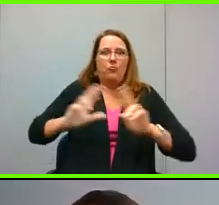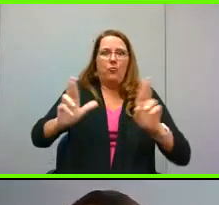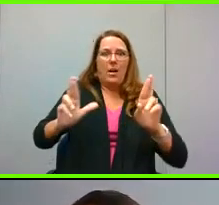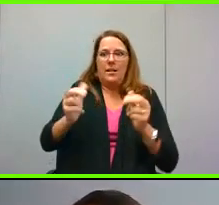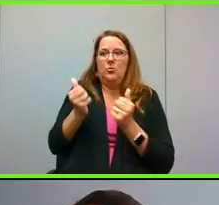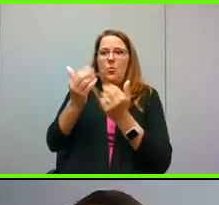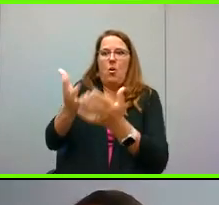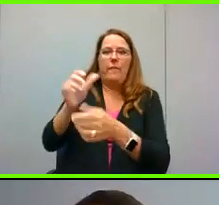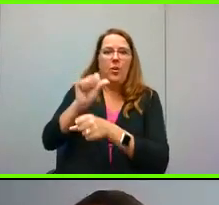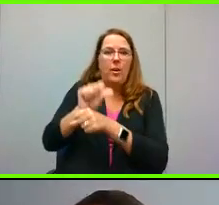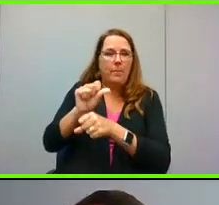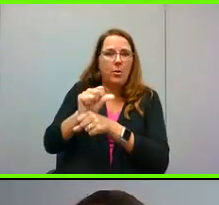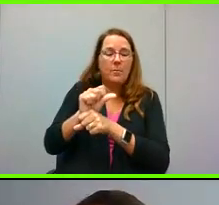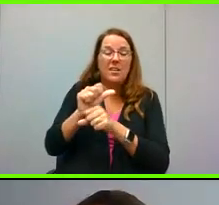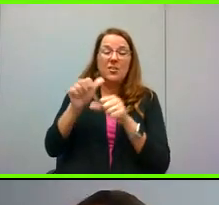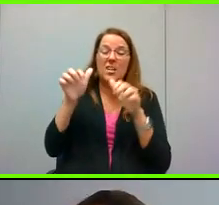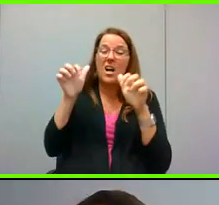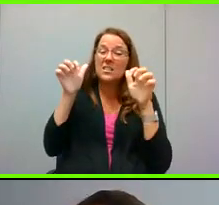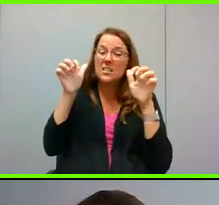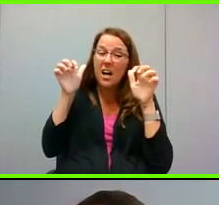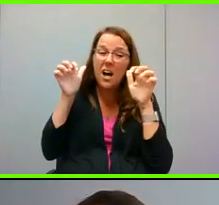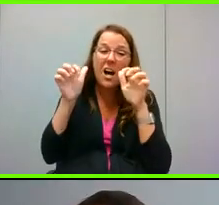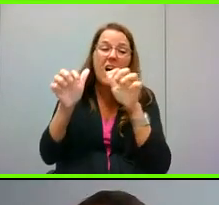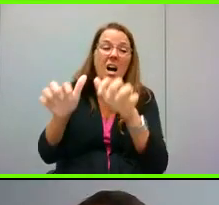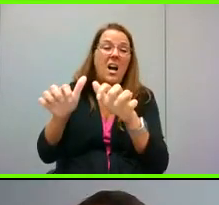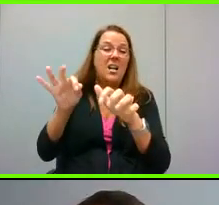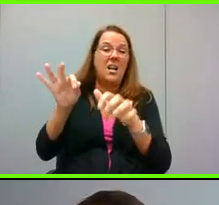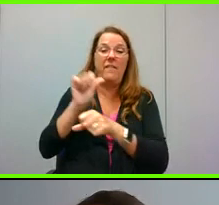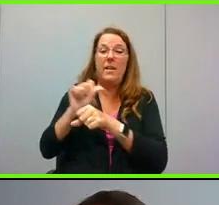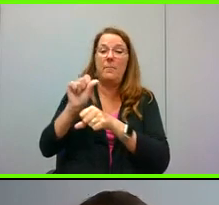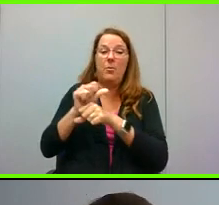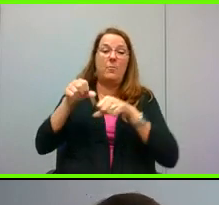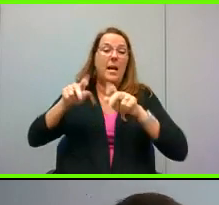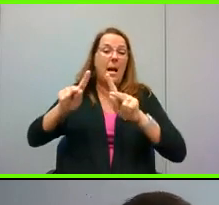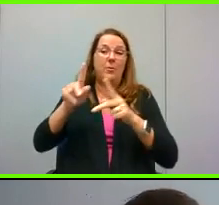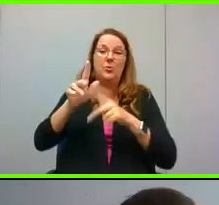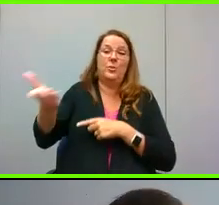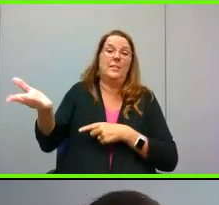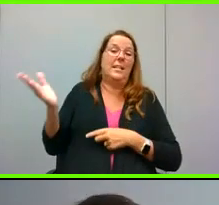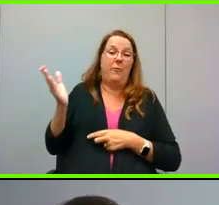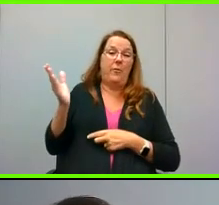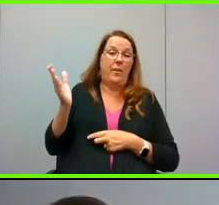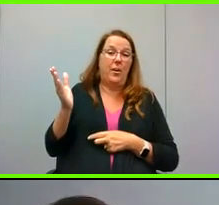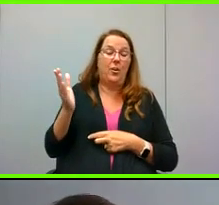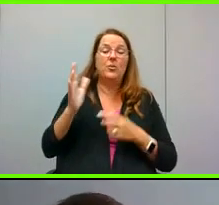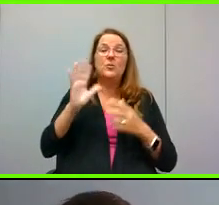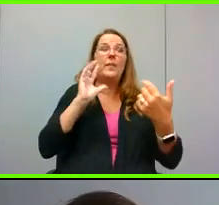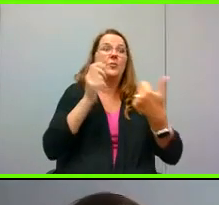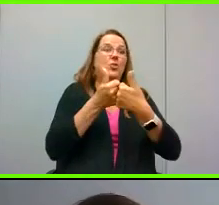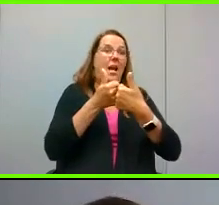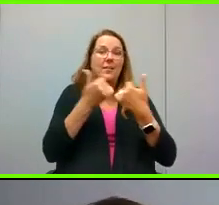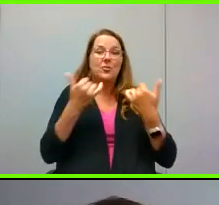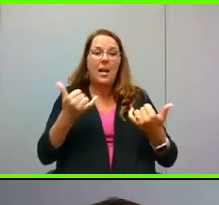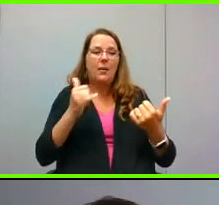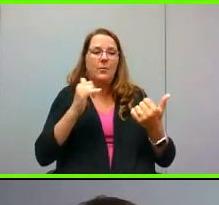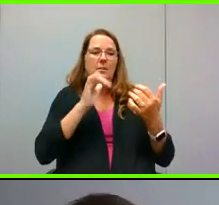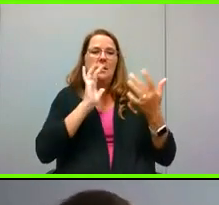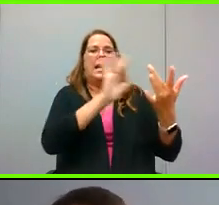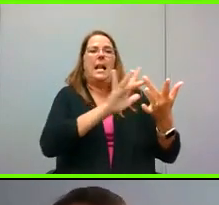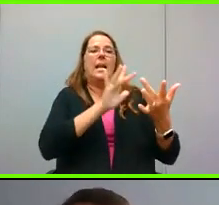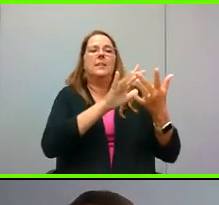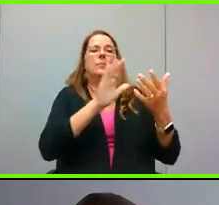a ton of employment opportunities out there. I think the biggest challenge right now is just connecting with our community partners again and groups like DARS